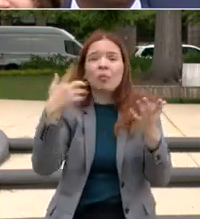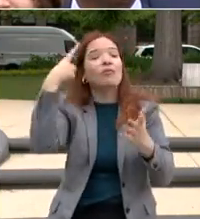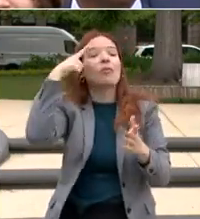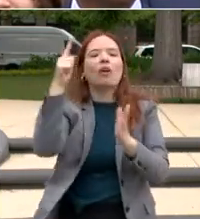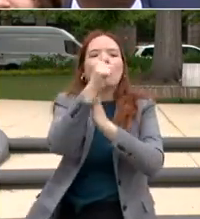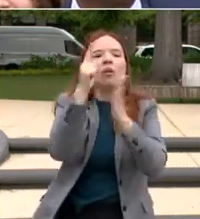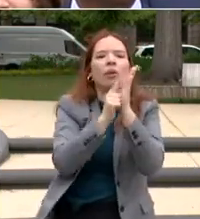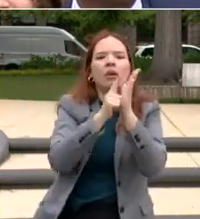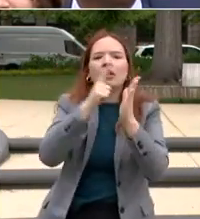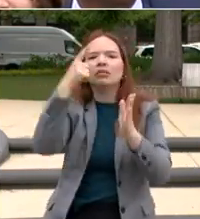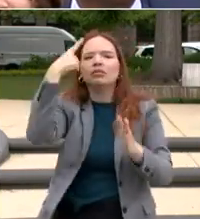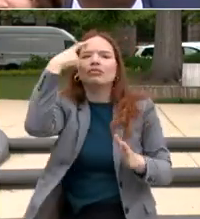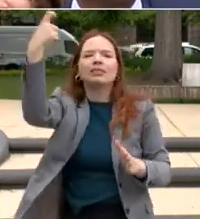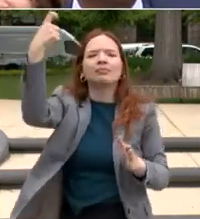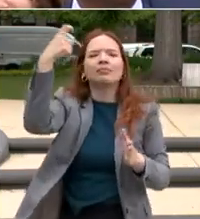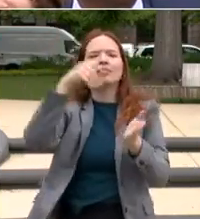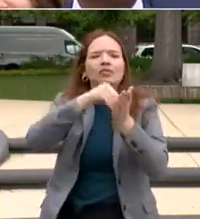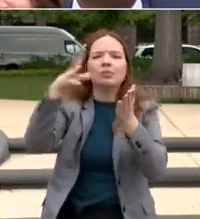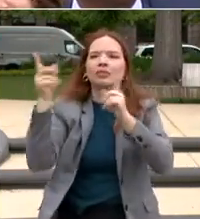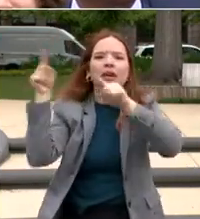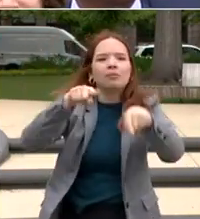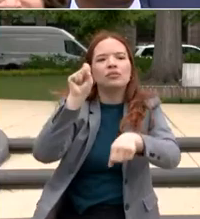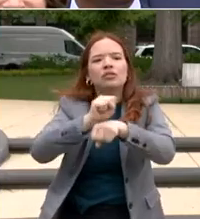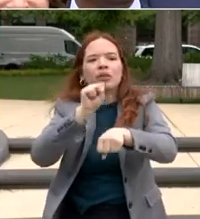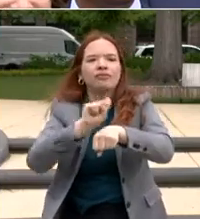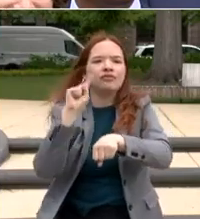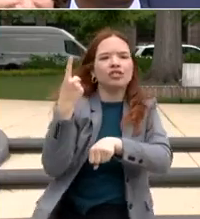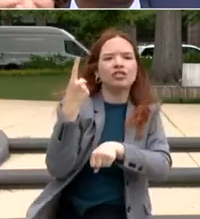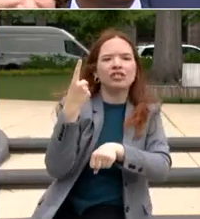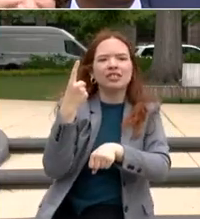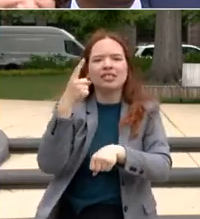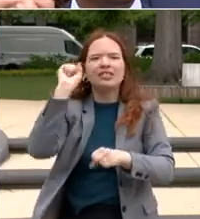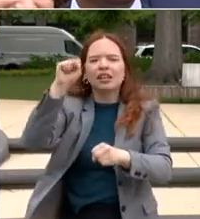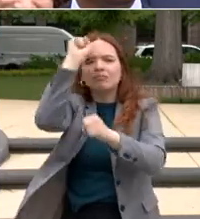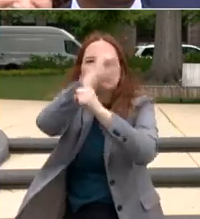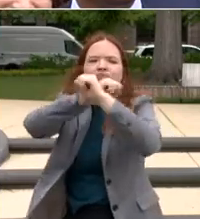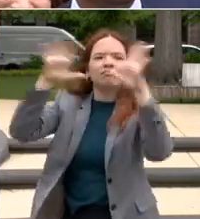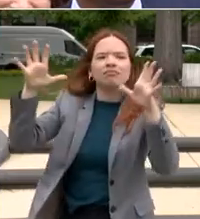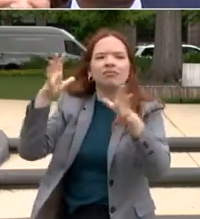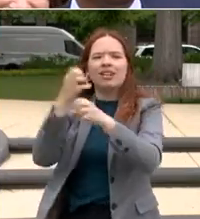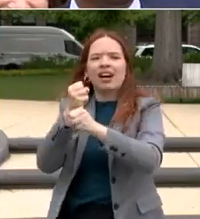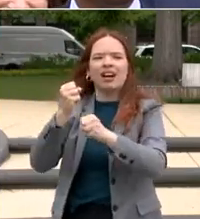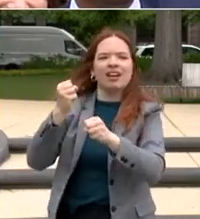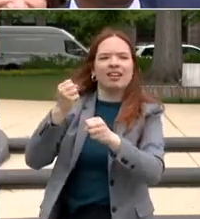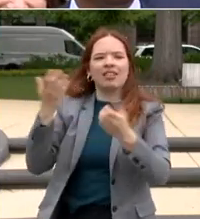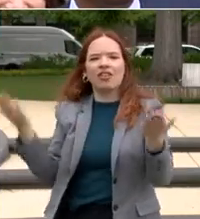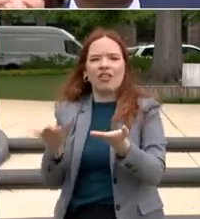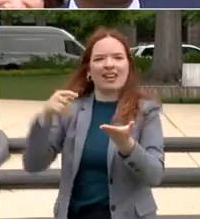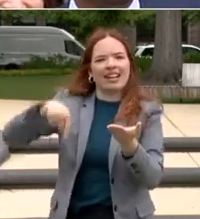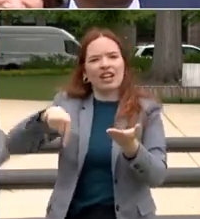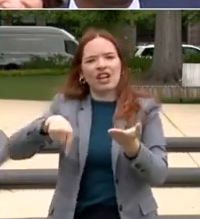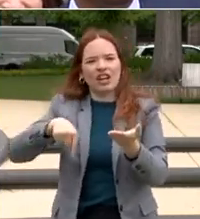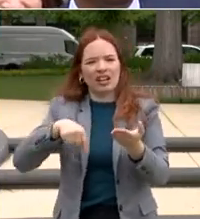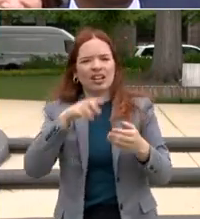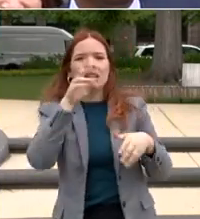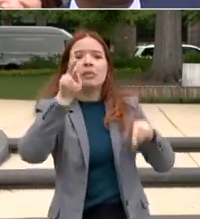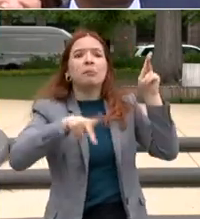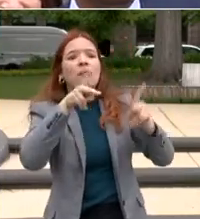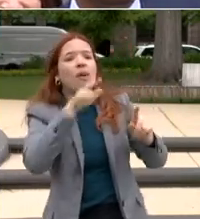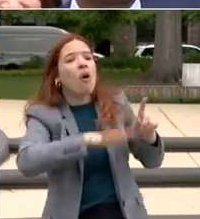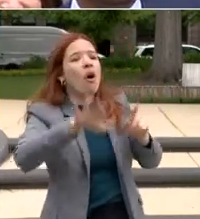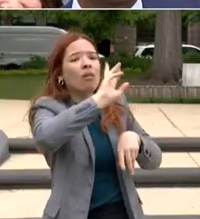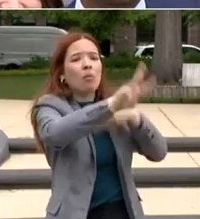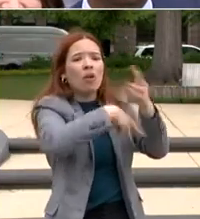job, the street where nonprofits envisioned being headquartered, the street where companies from around the world chose to be located, and